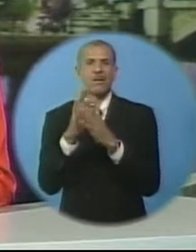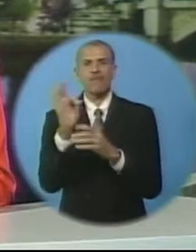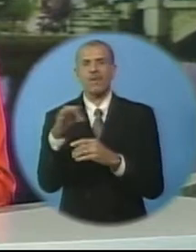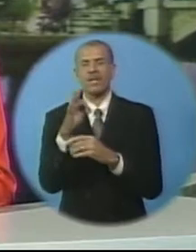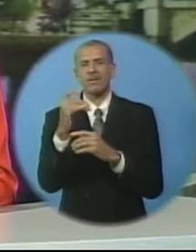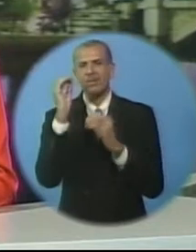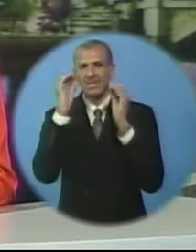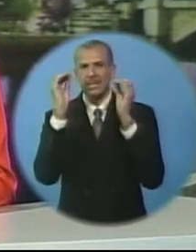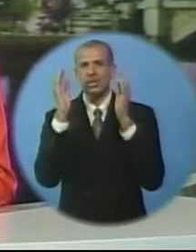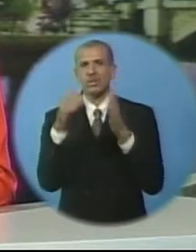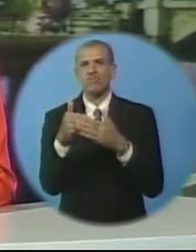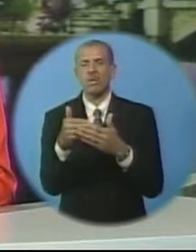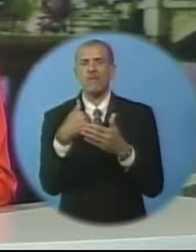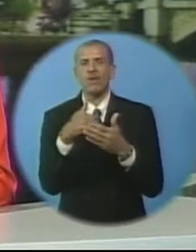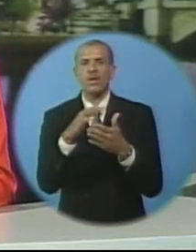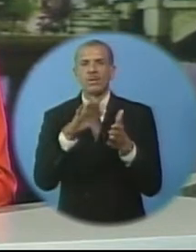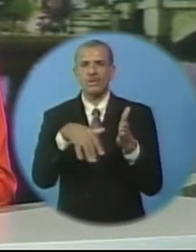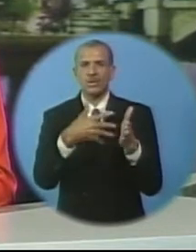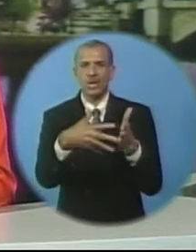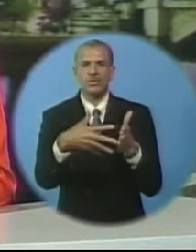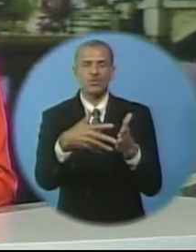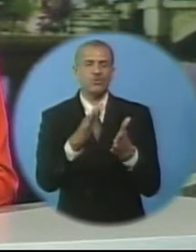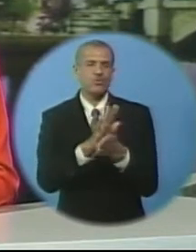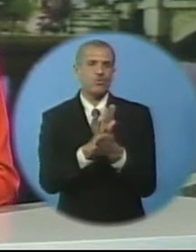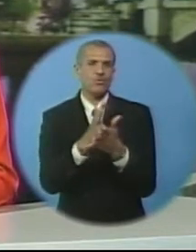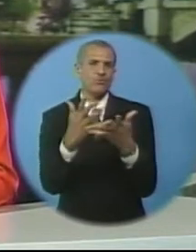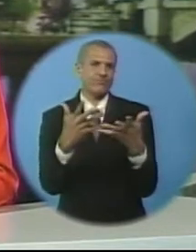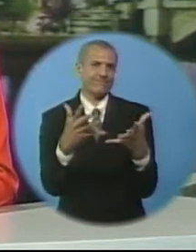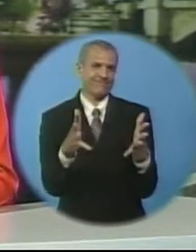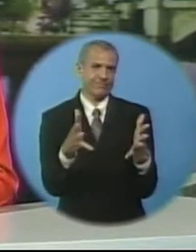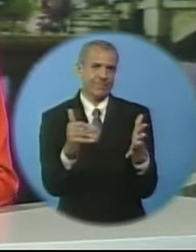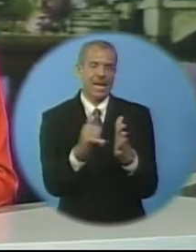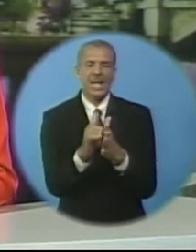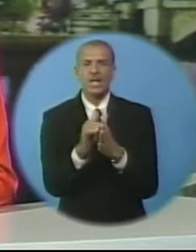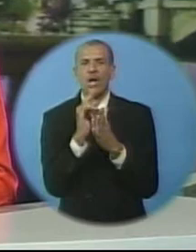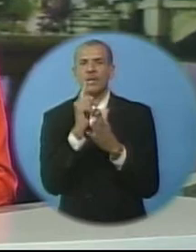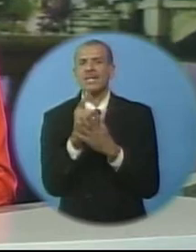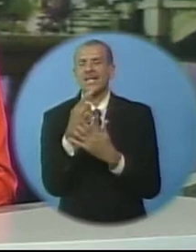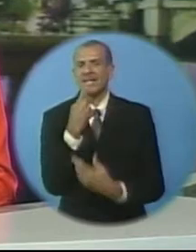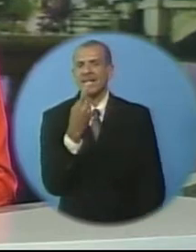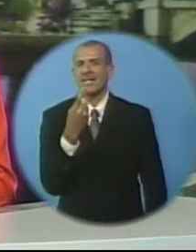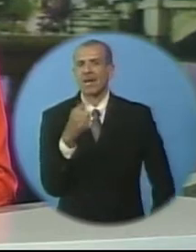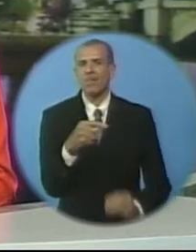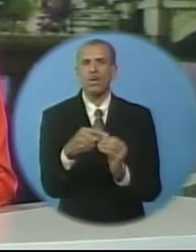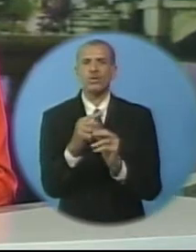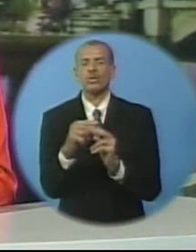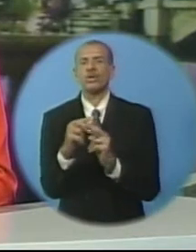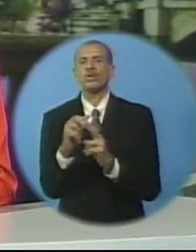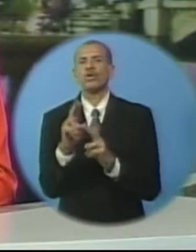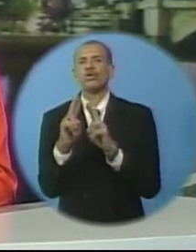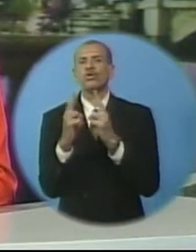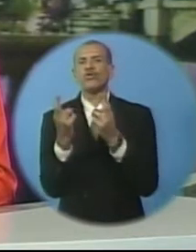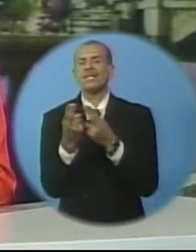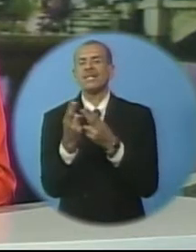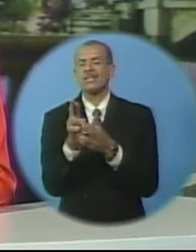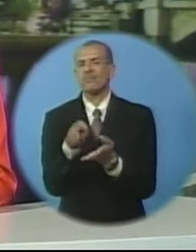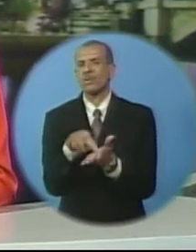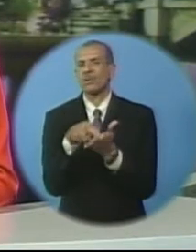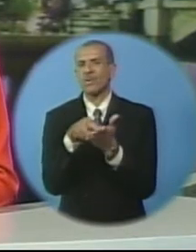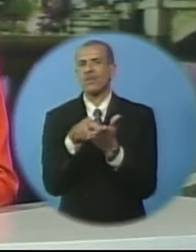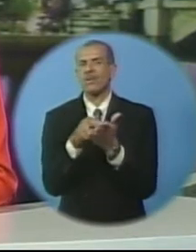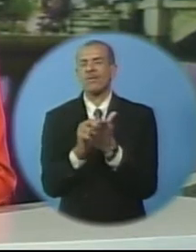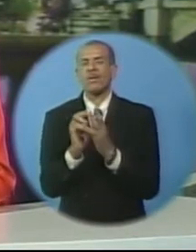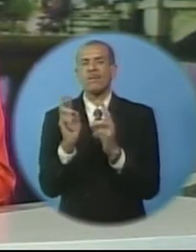for teachers before the scheduled end of school. And he has also had this to say about the union's demands to meet